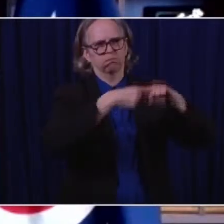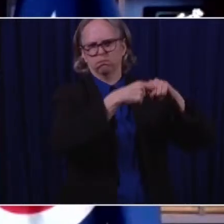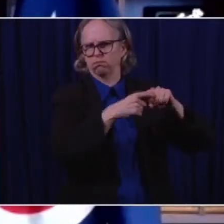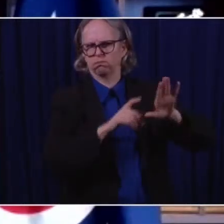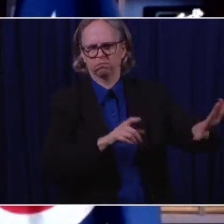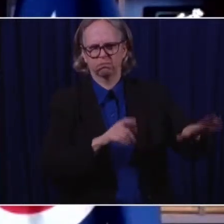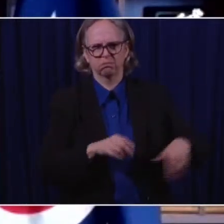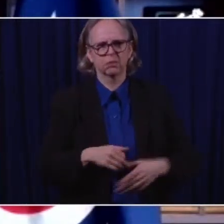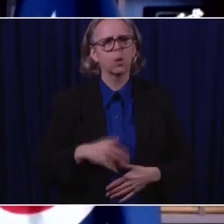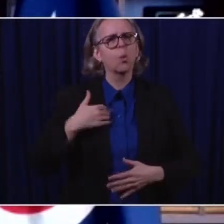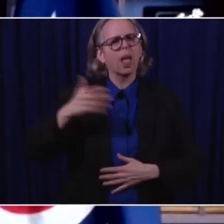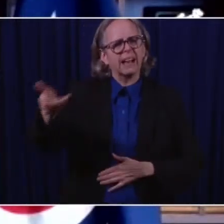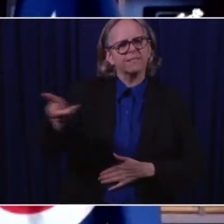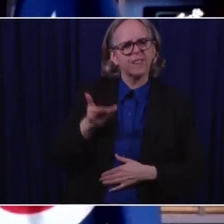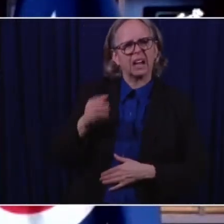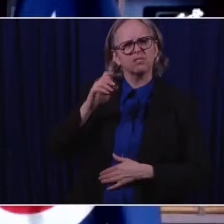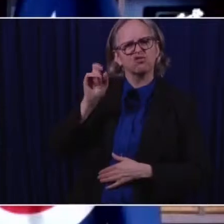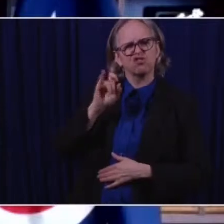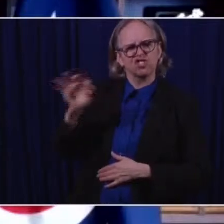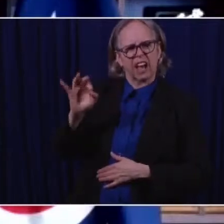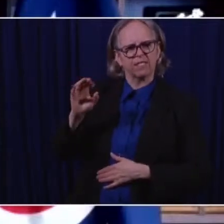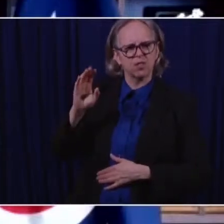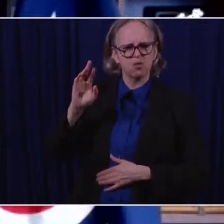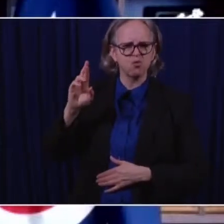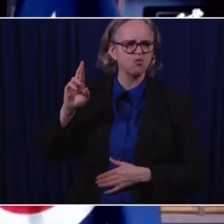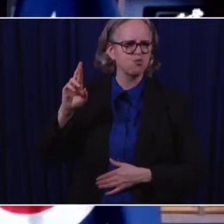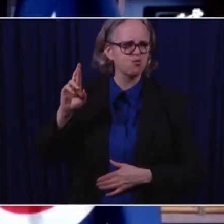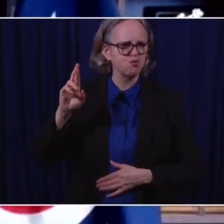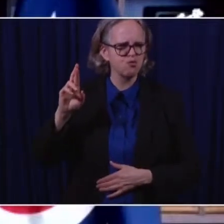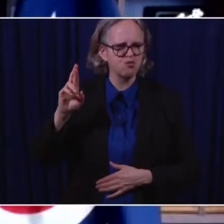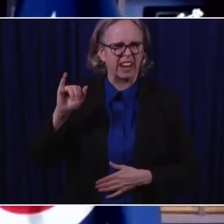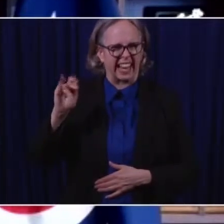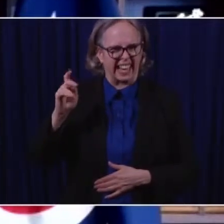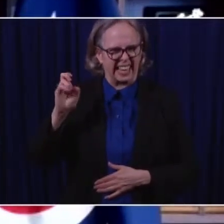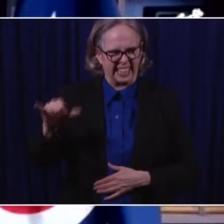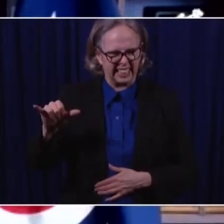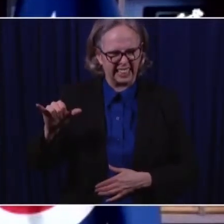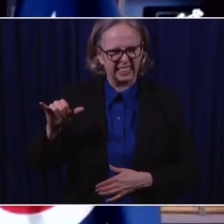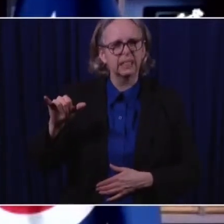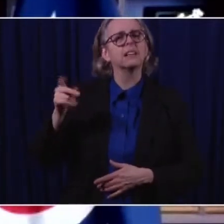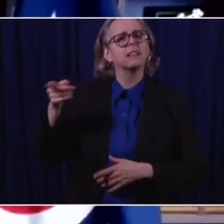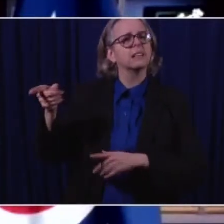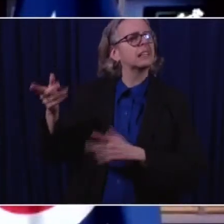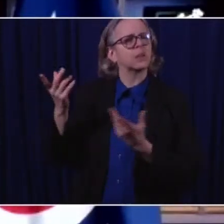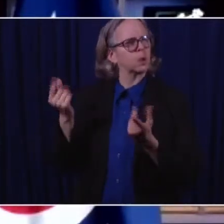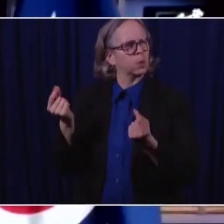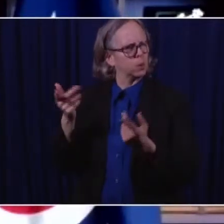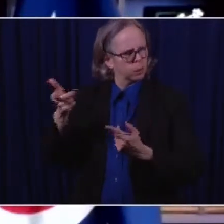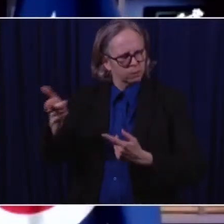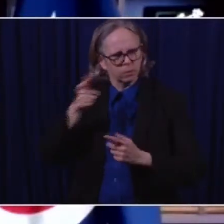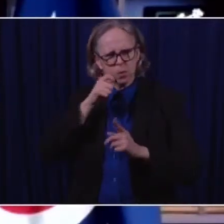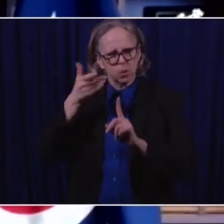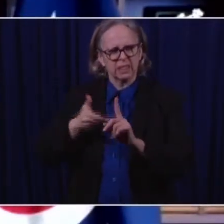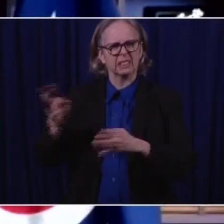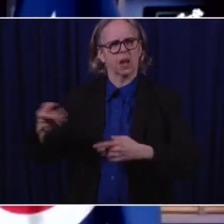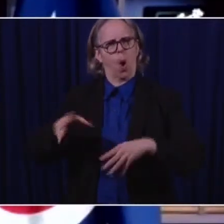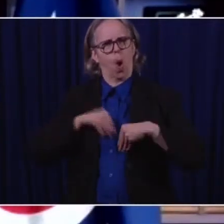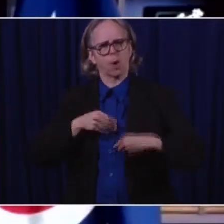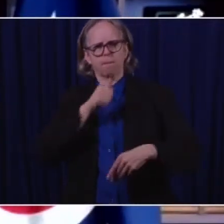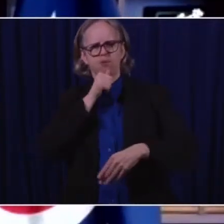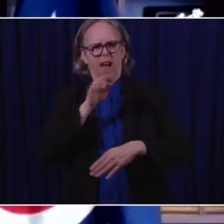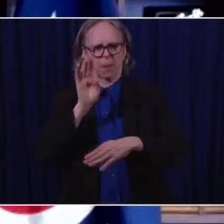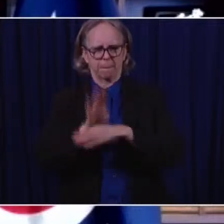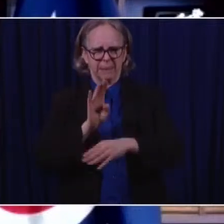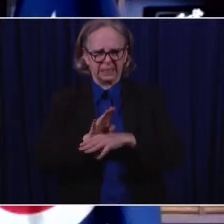is the private sector lead on the partnership that we've created under the governor's request at